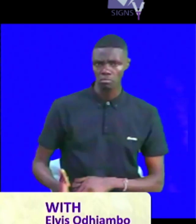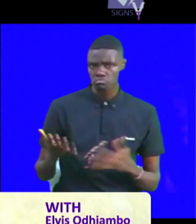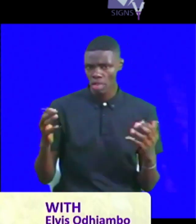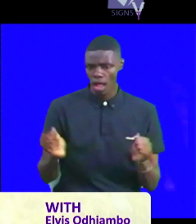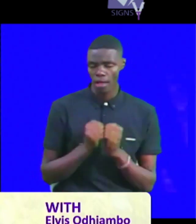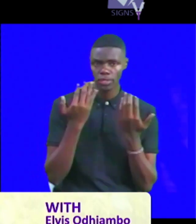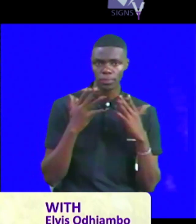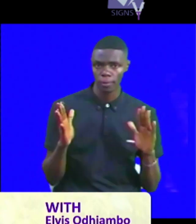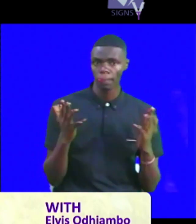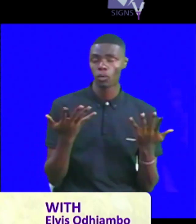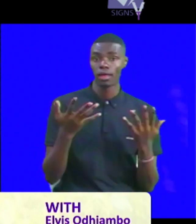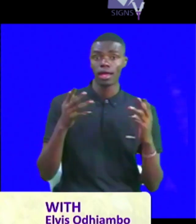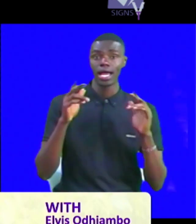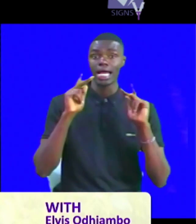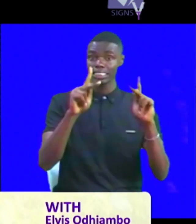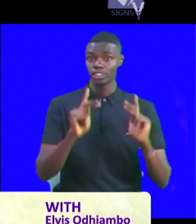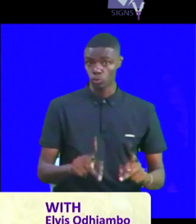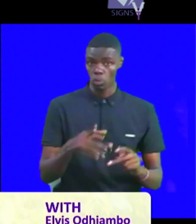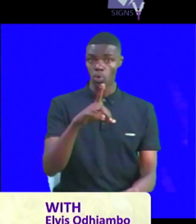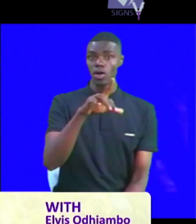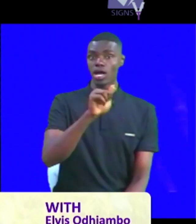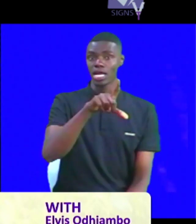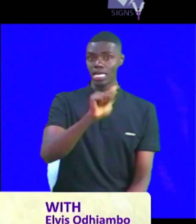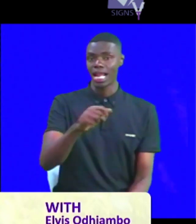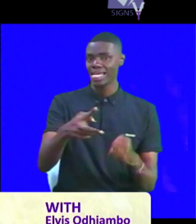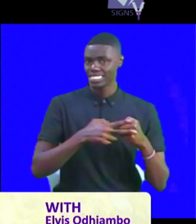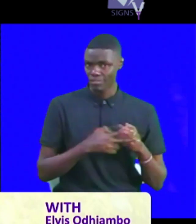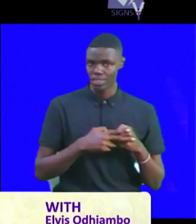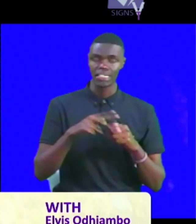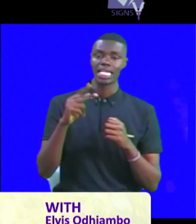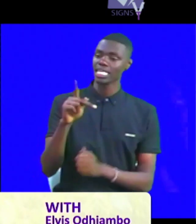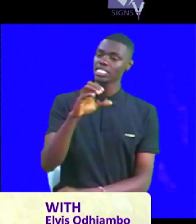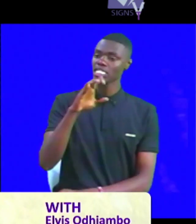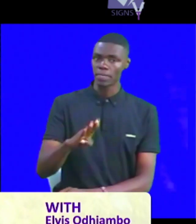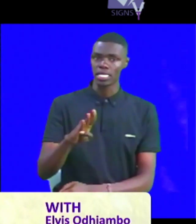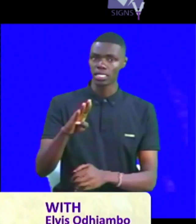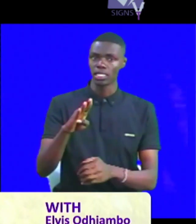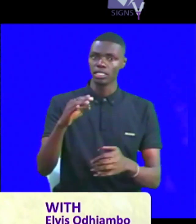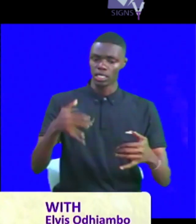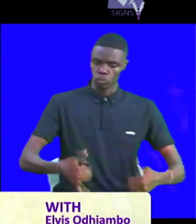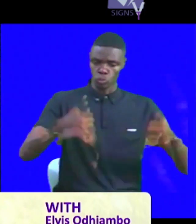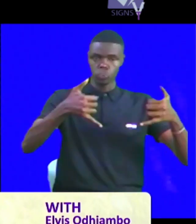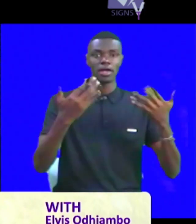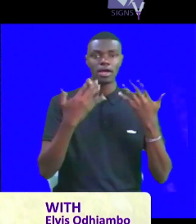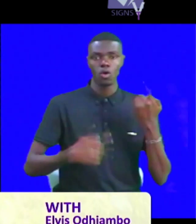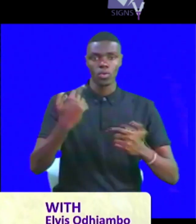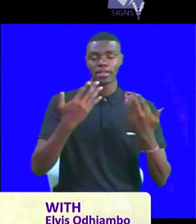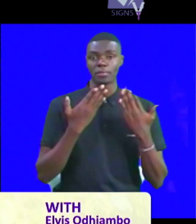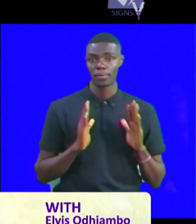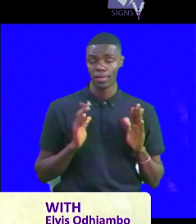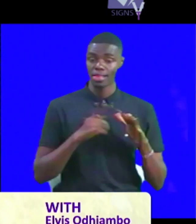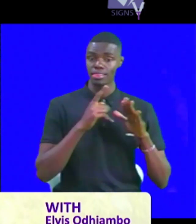leg happened at Kisumu, that is the Dallas Sevens, where KCB claimed the title.